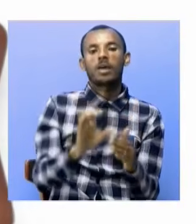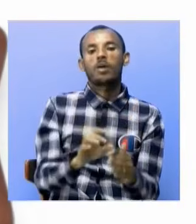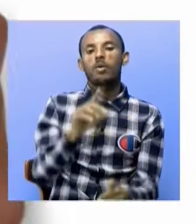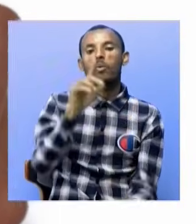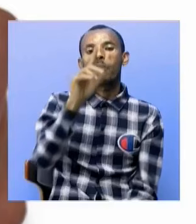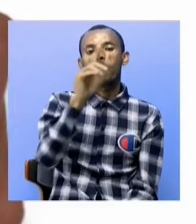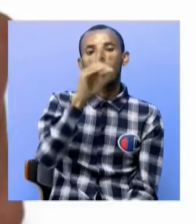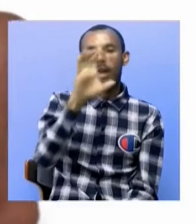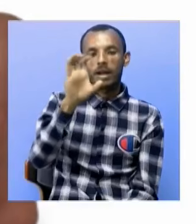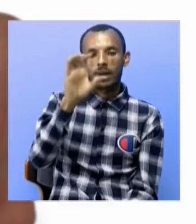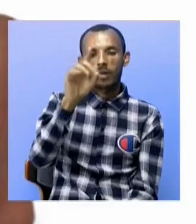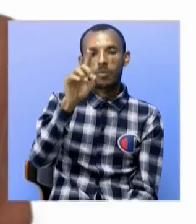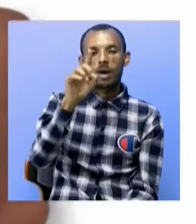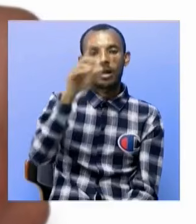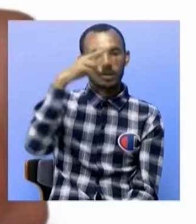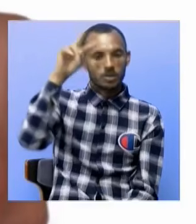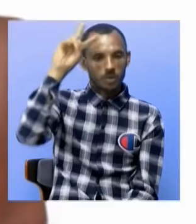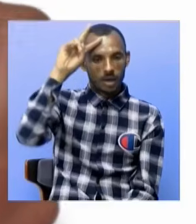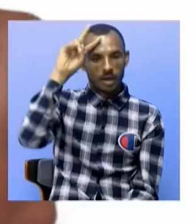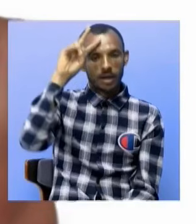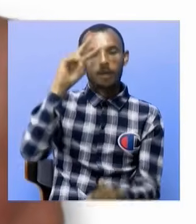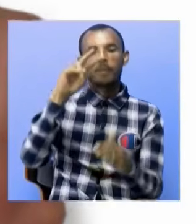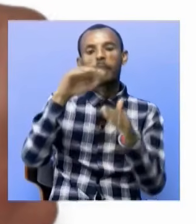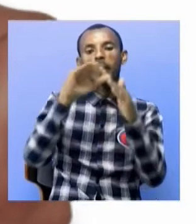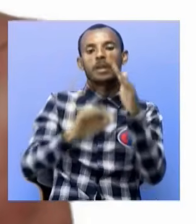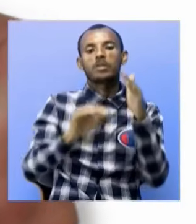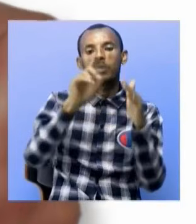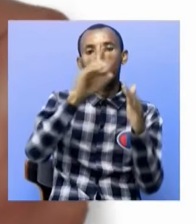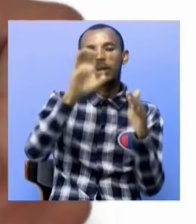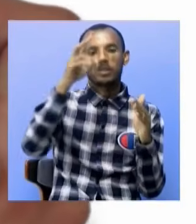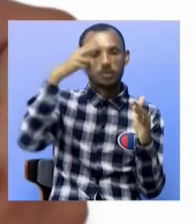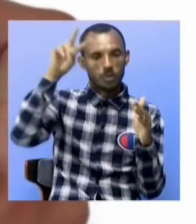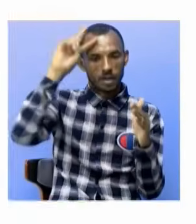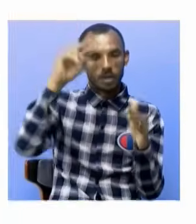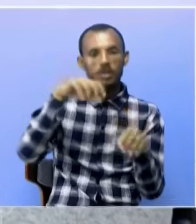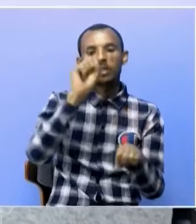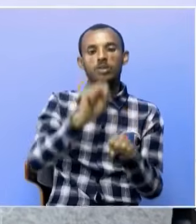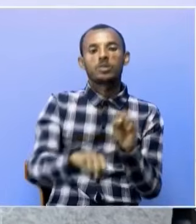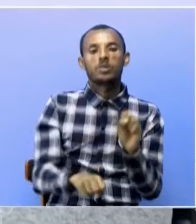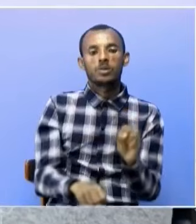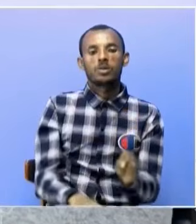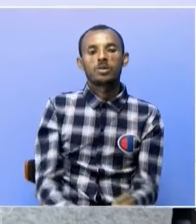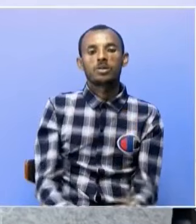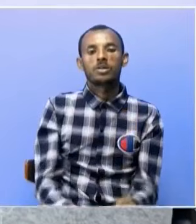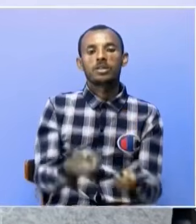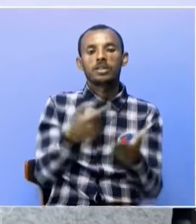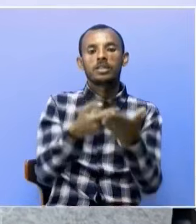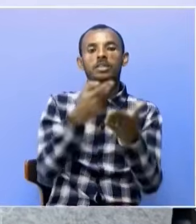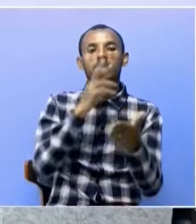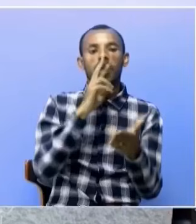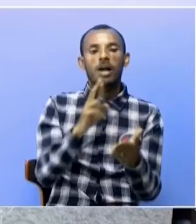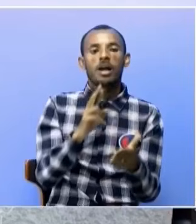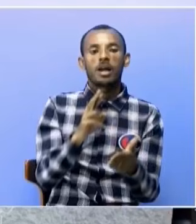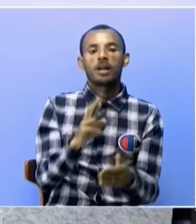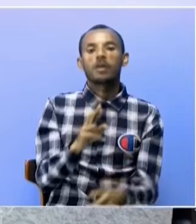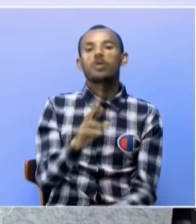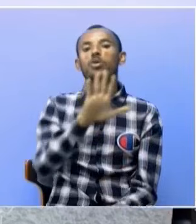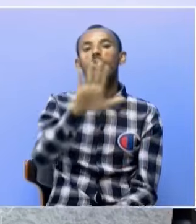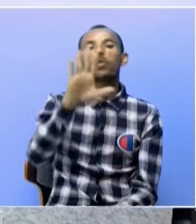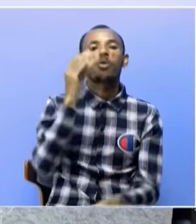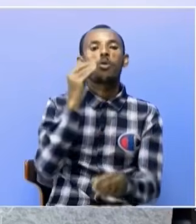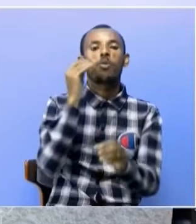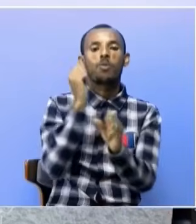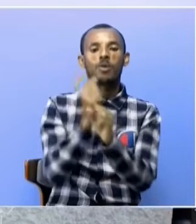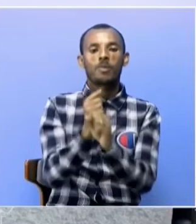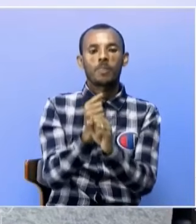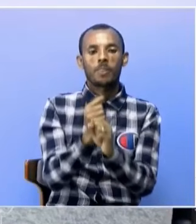101 square minus 100 square. Okay, so these are your